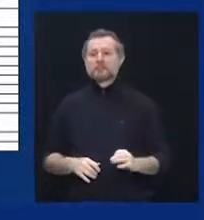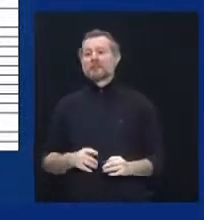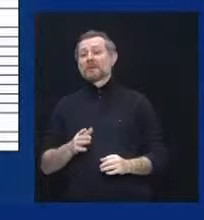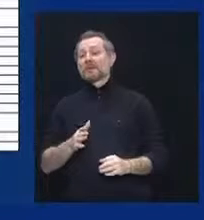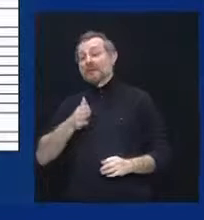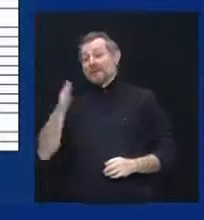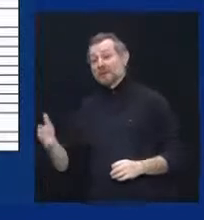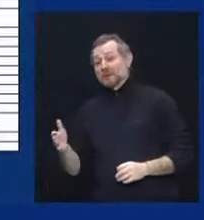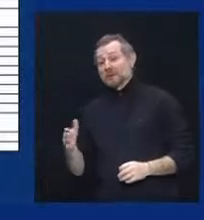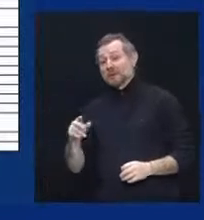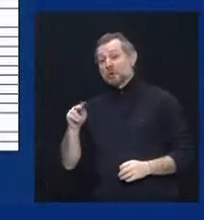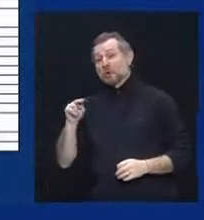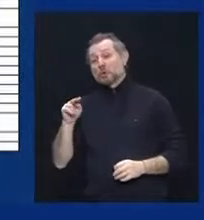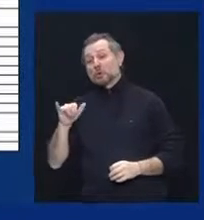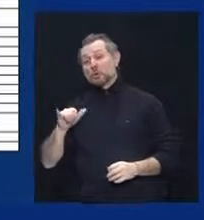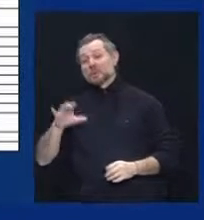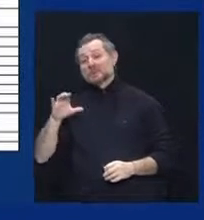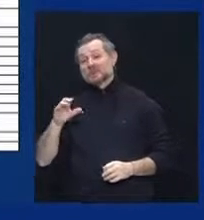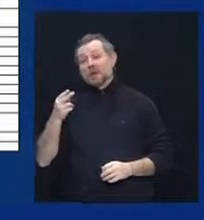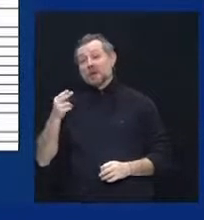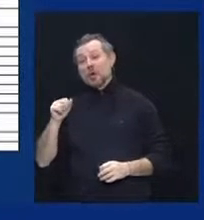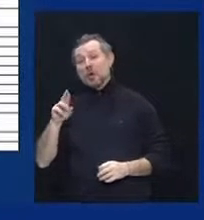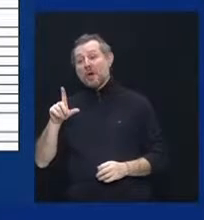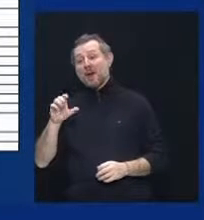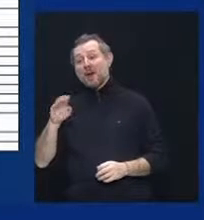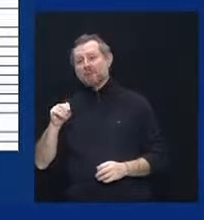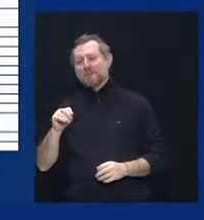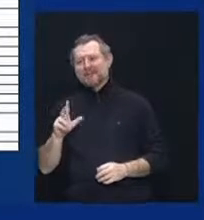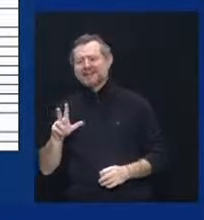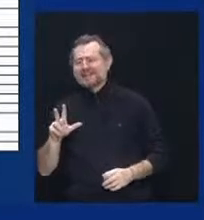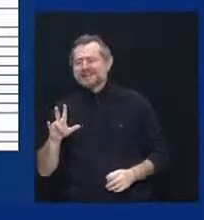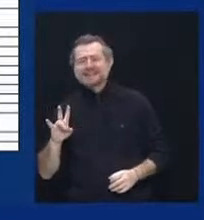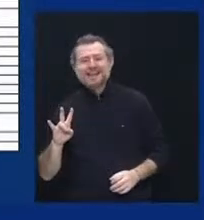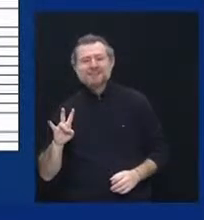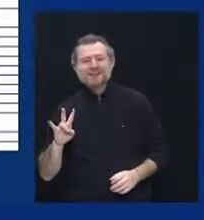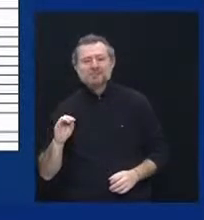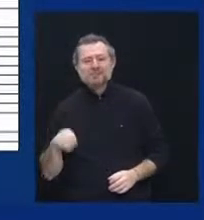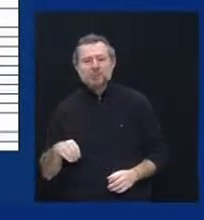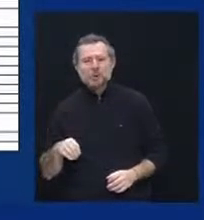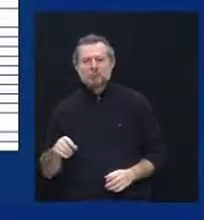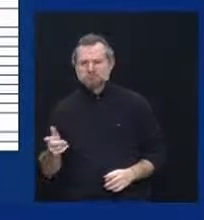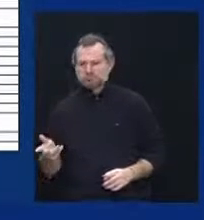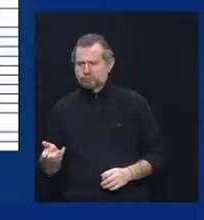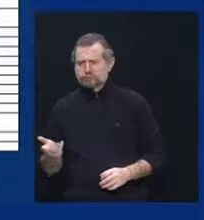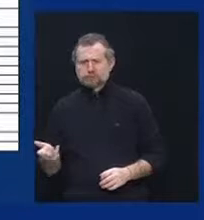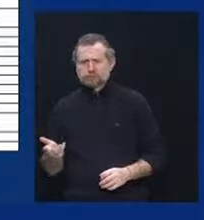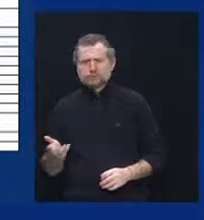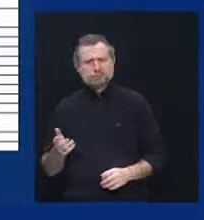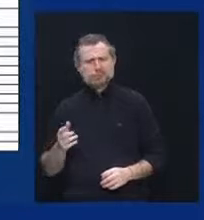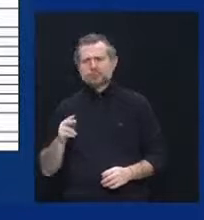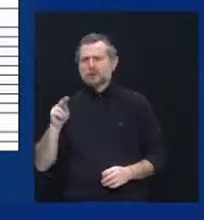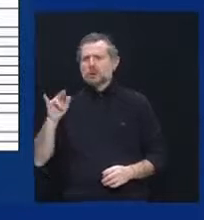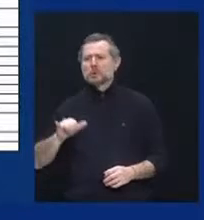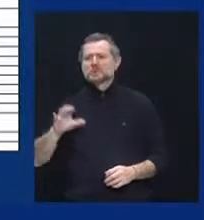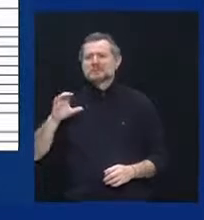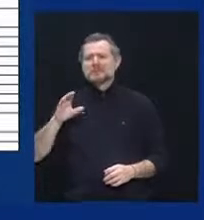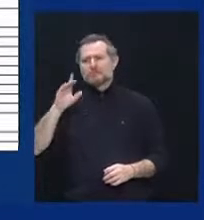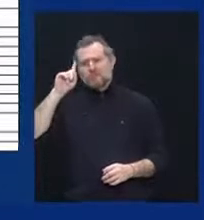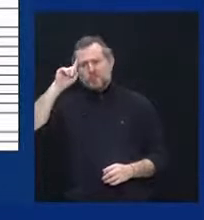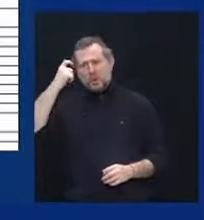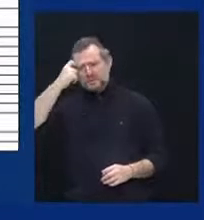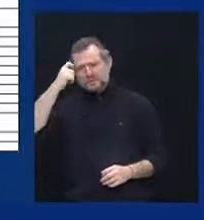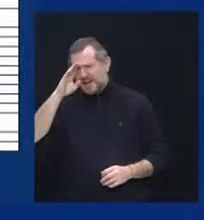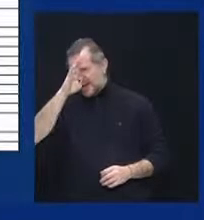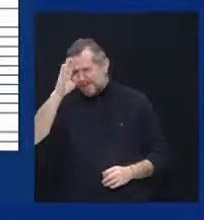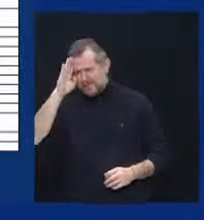37%, New York City Harlem Hospital Center. New York City H&H North Central Bronx Hospital, 38%.